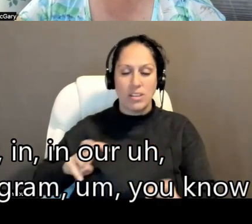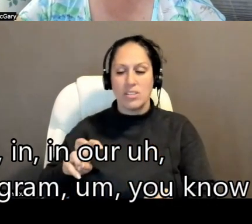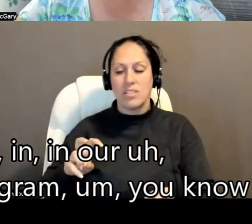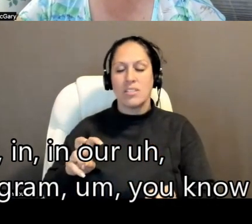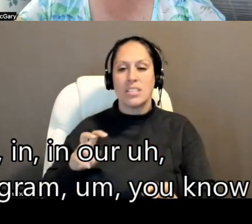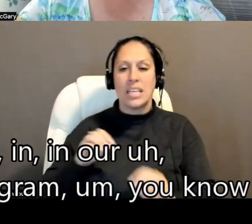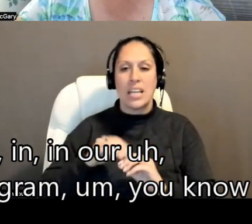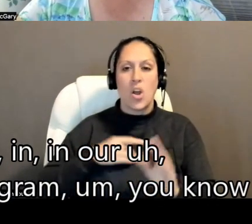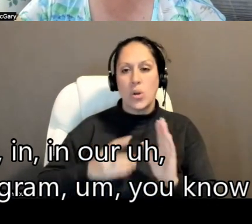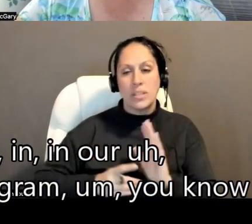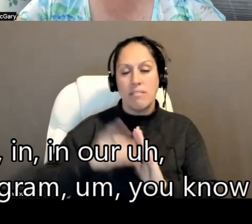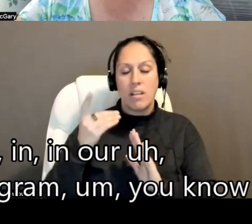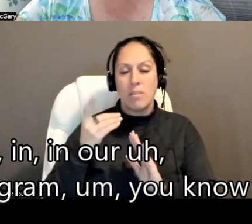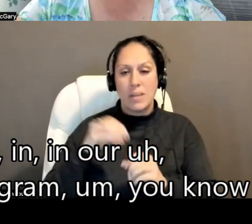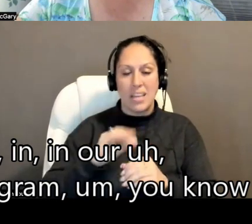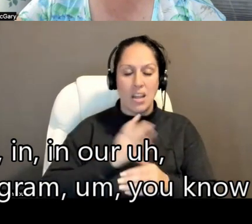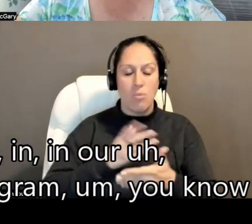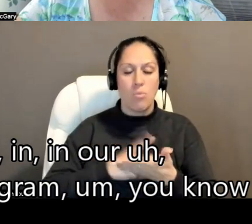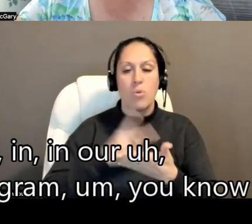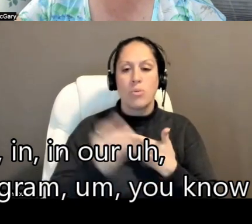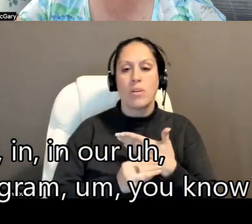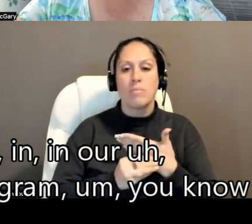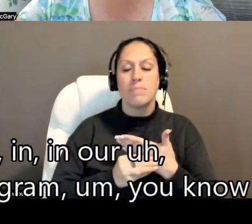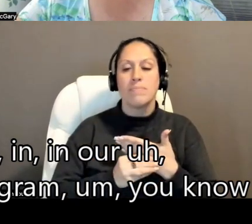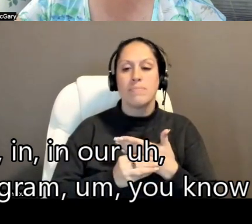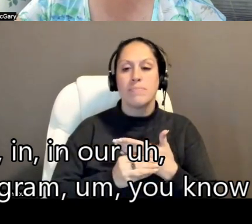our development in our program.